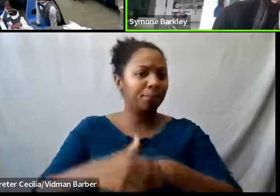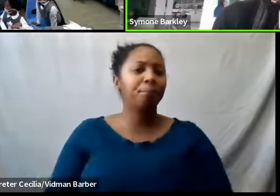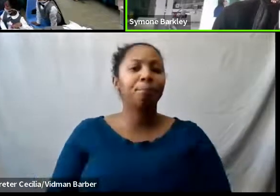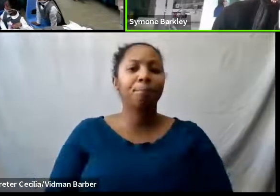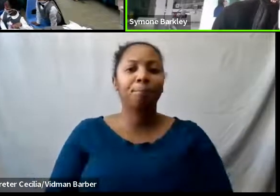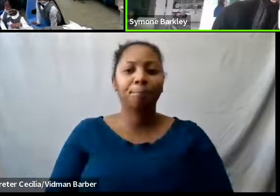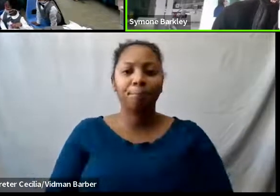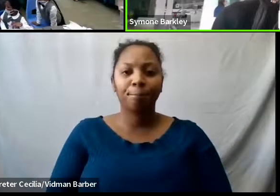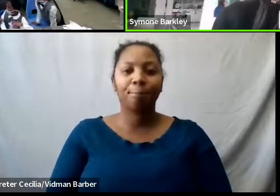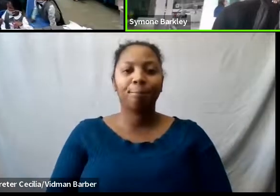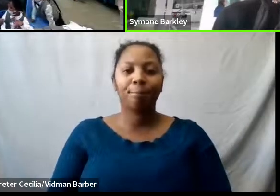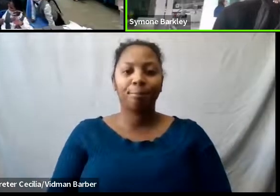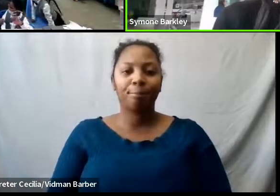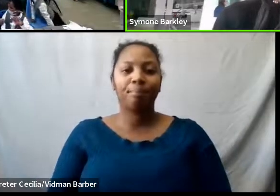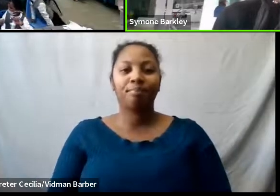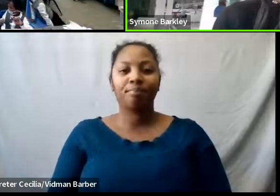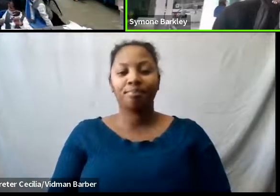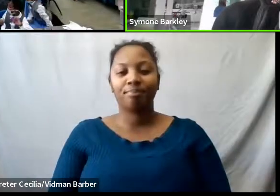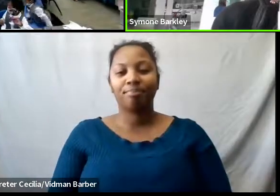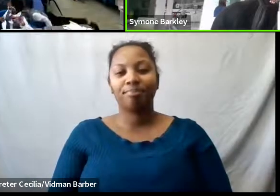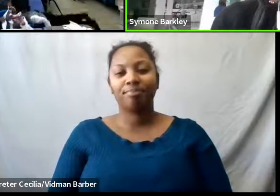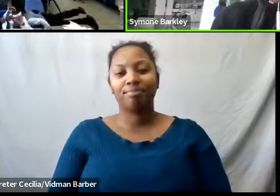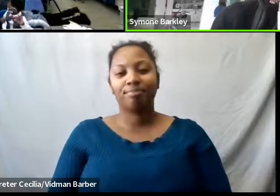No worries.